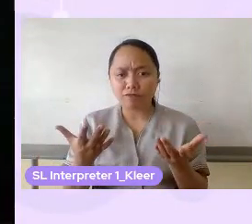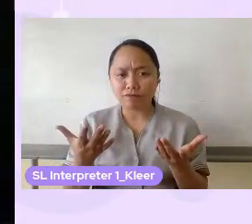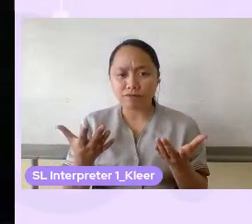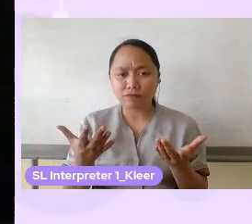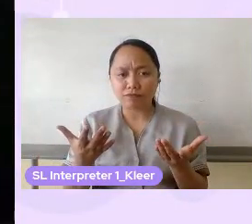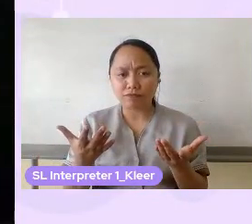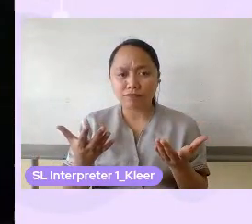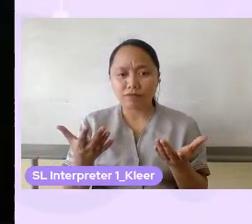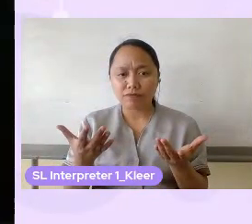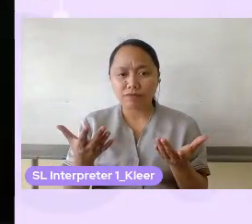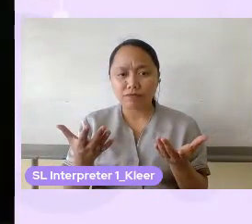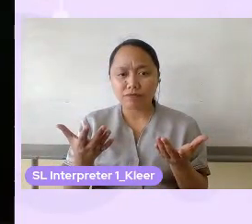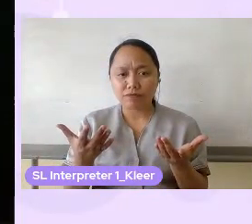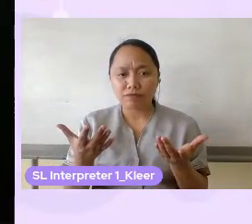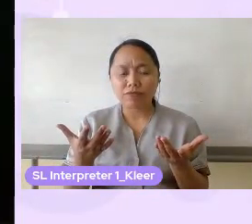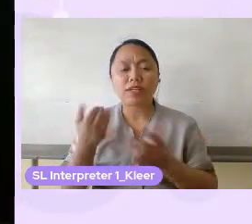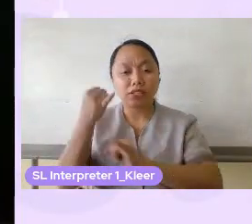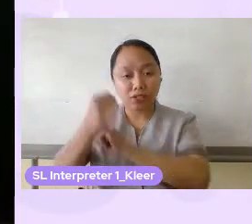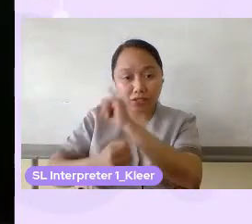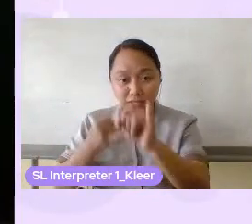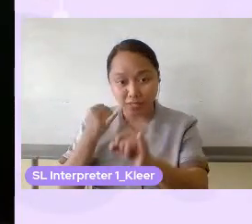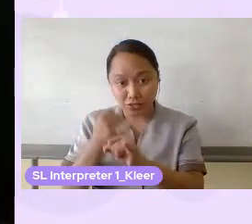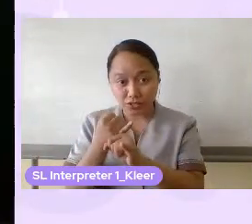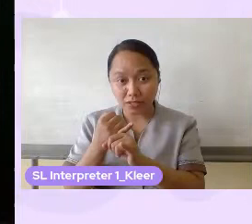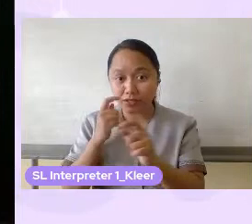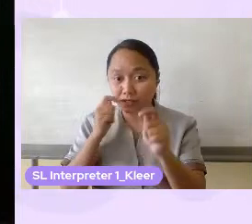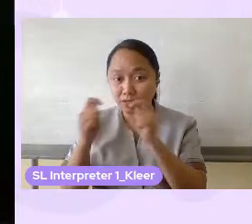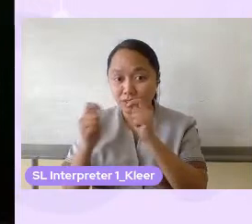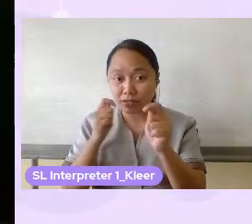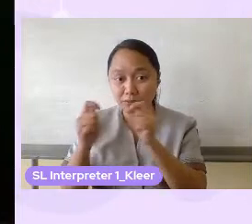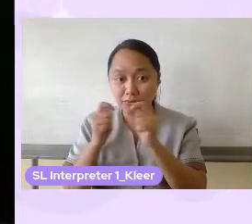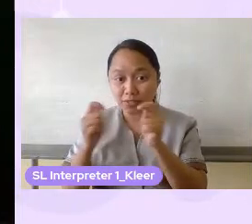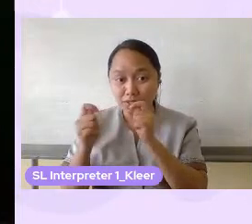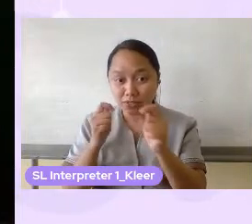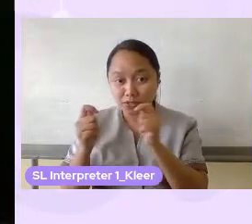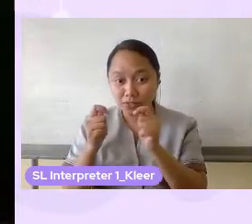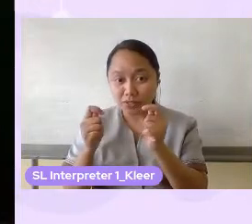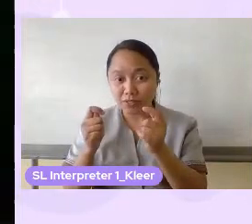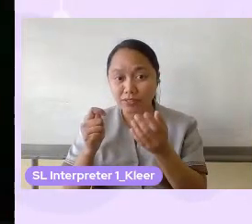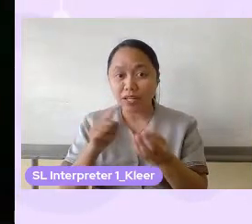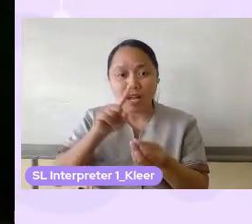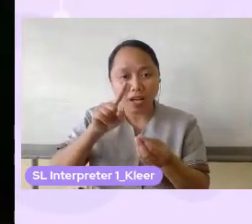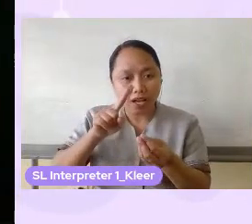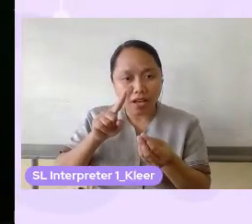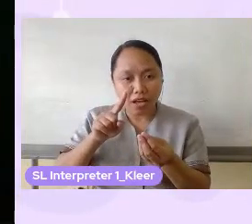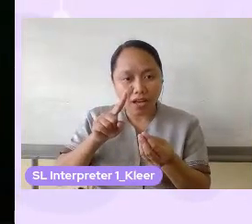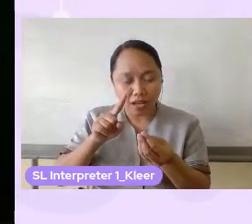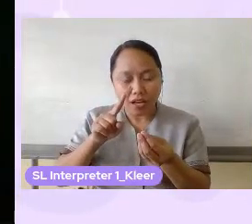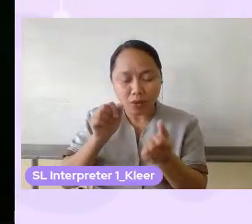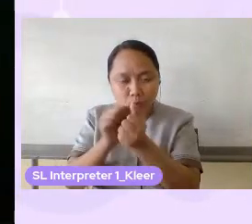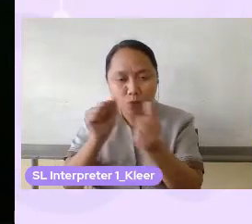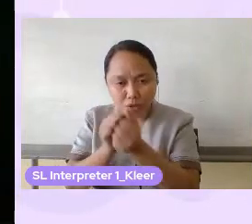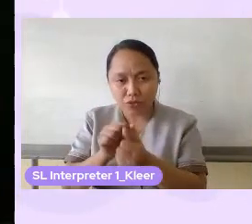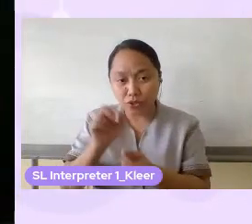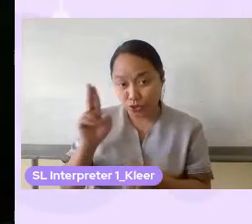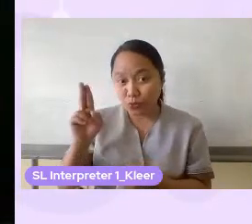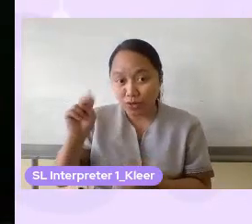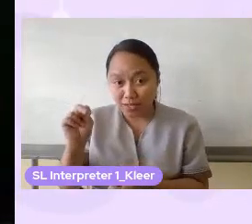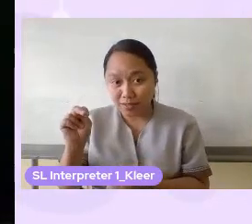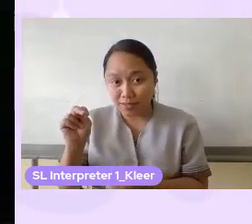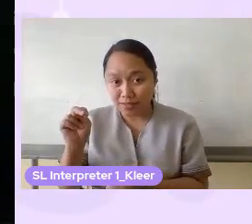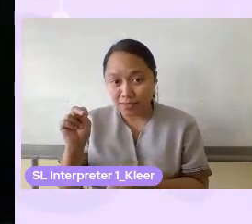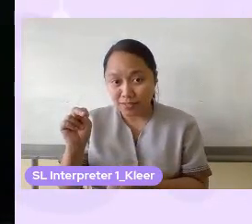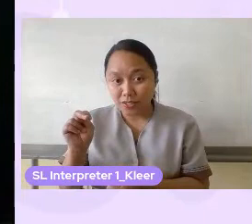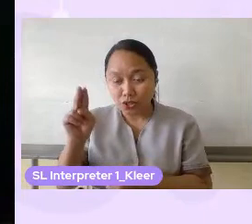2022. ITU is the International Telecommunications Union. It's the United Nations arm that's handling information